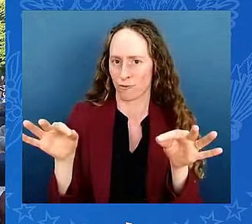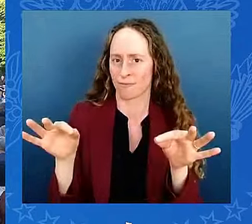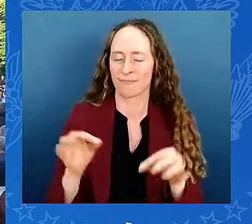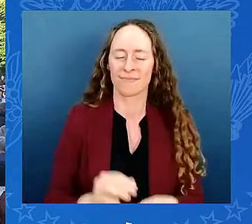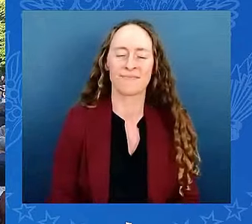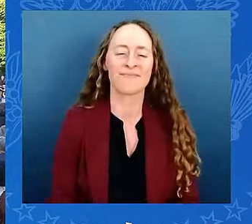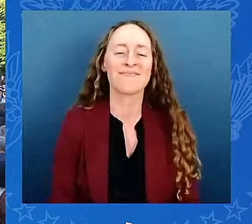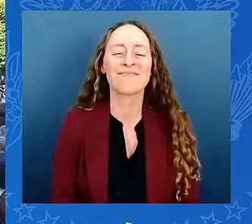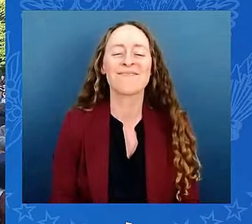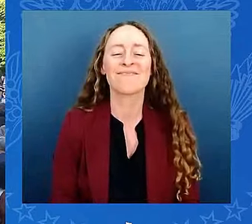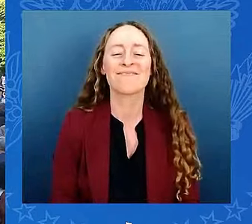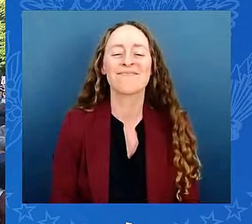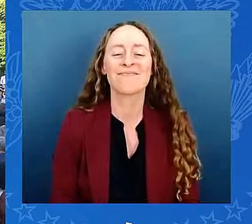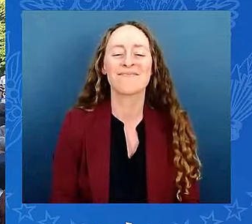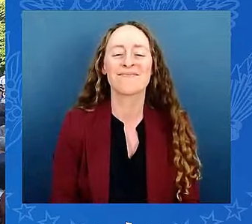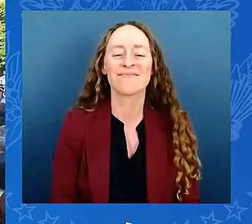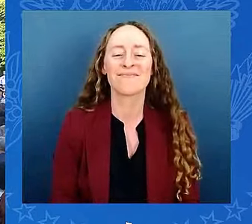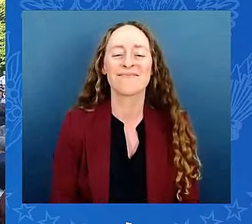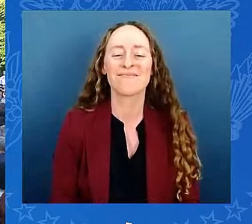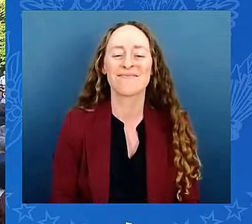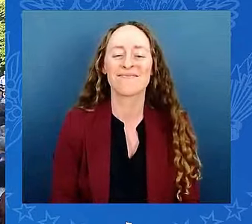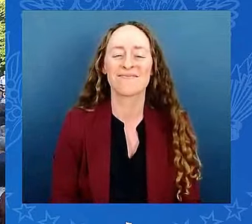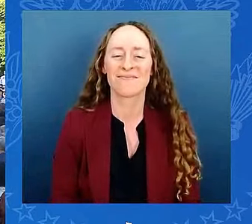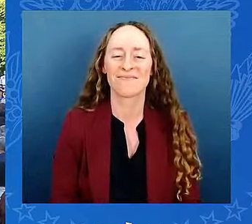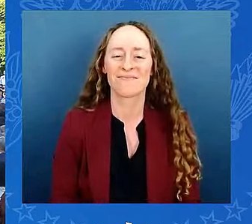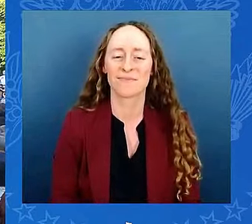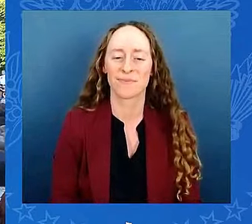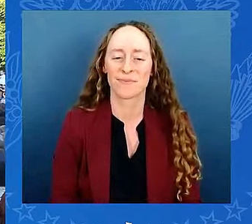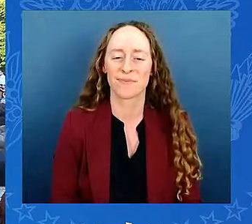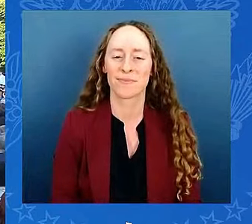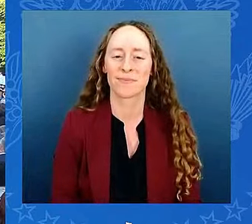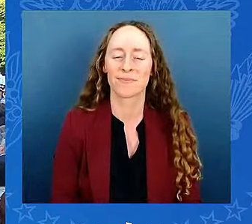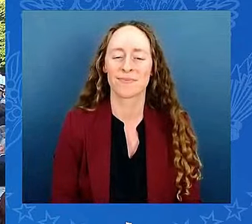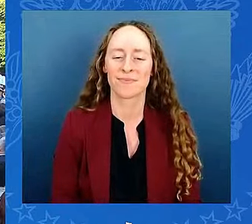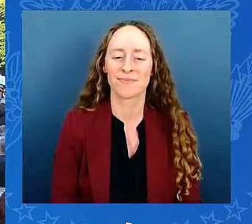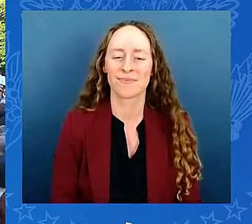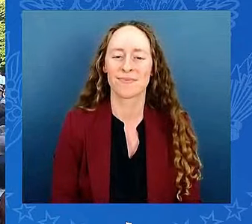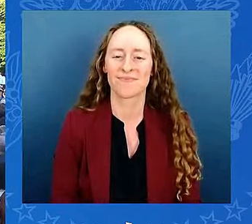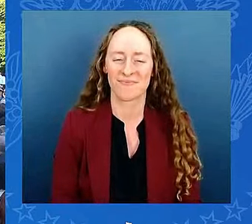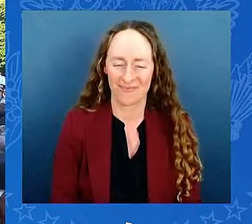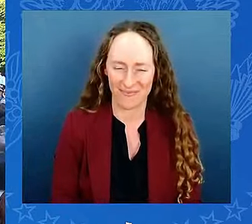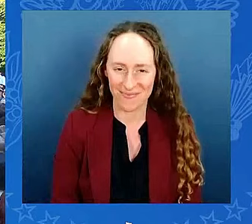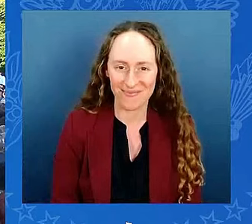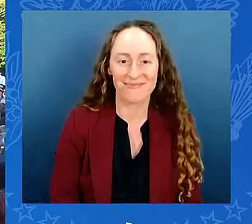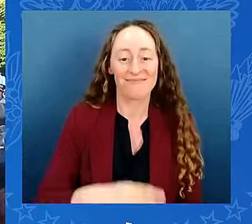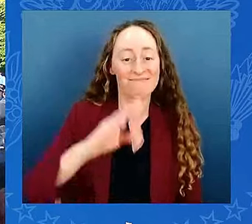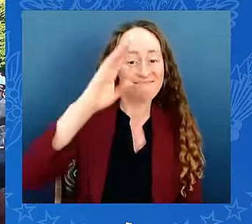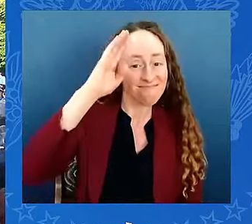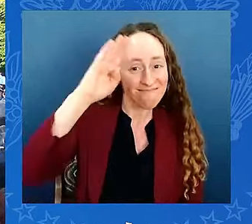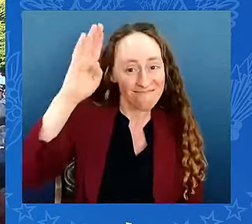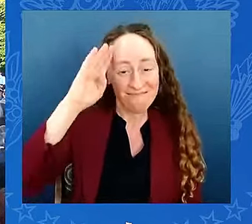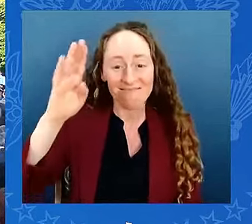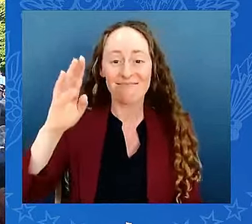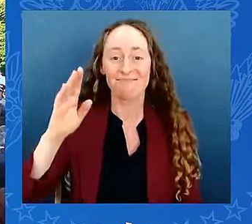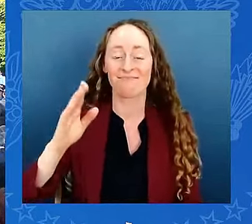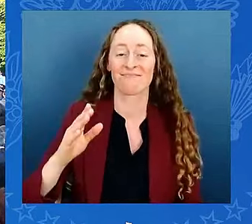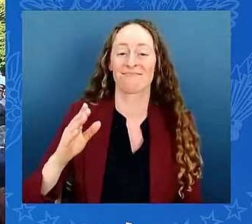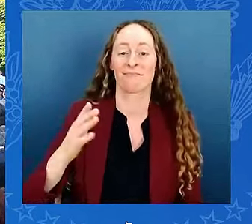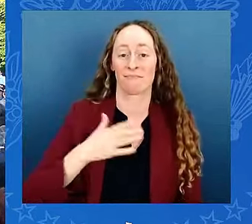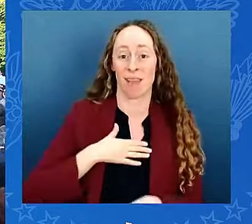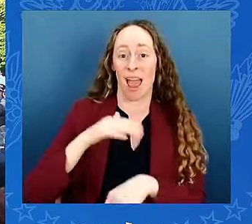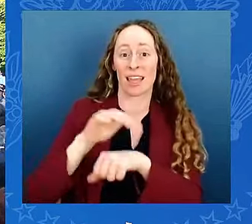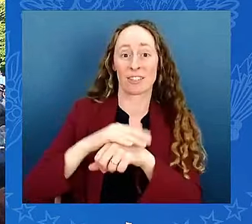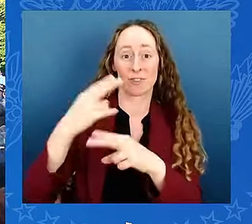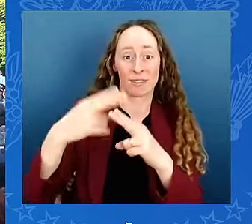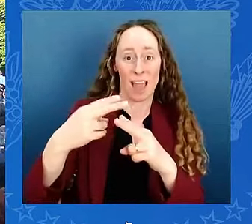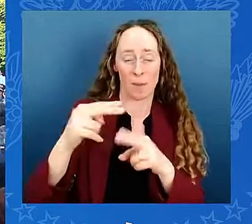Gawa Babaganakag in Dunjaba. Greetings, my relatives. My English name is Nicole Matthews, and my Indian name means